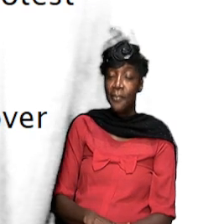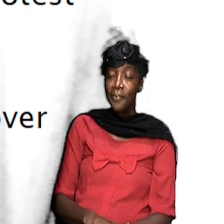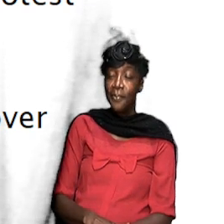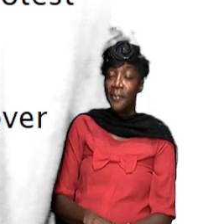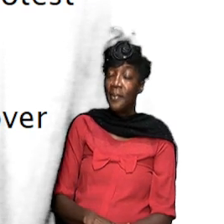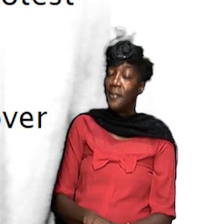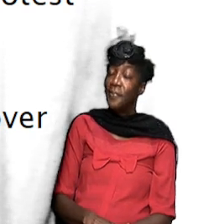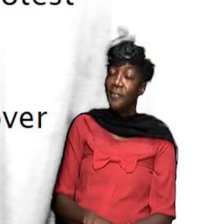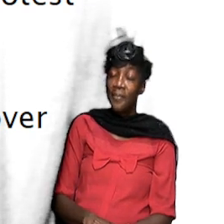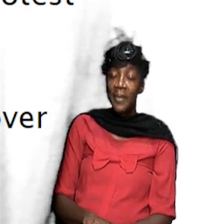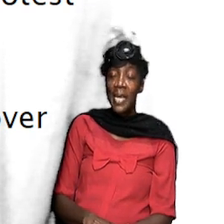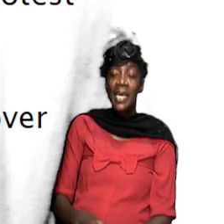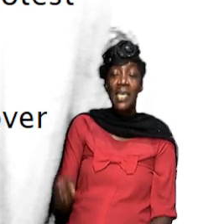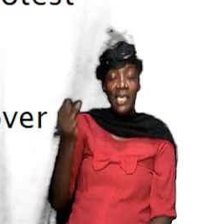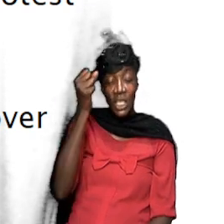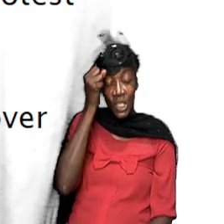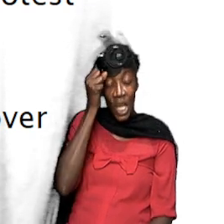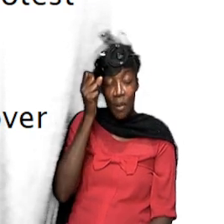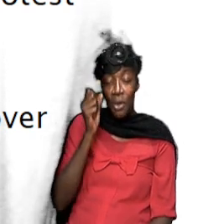And Samuel